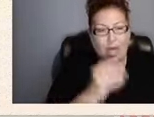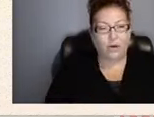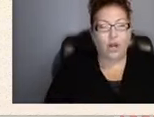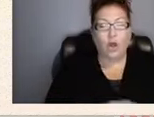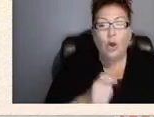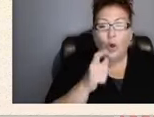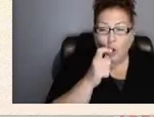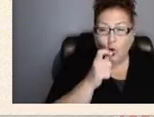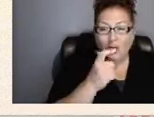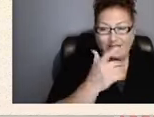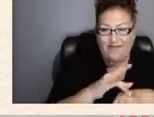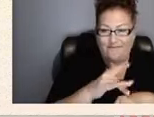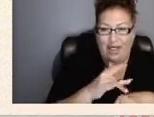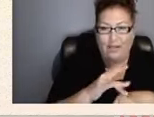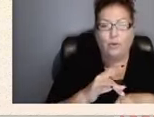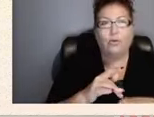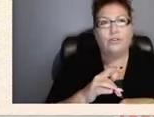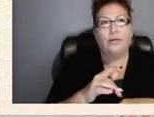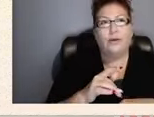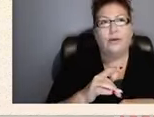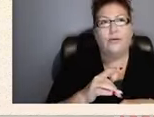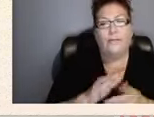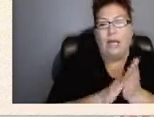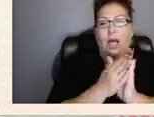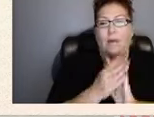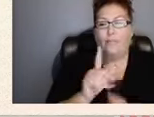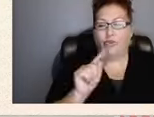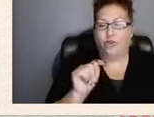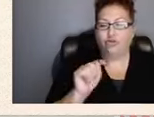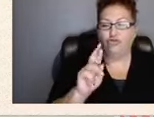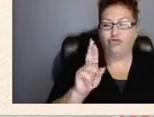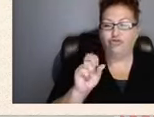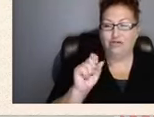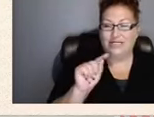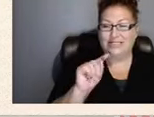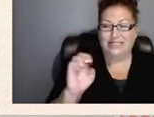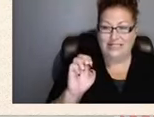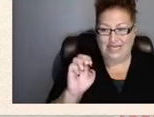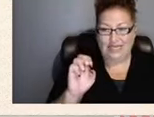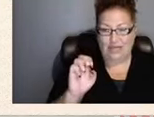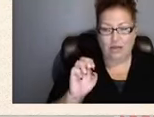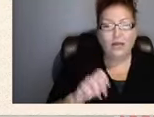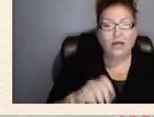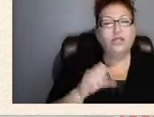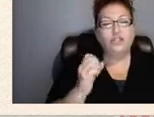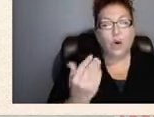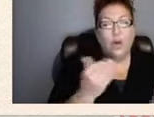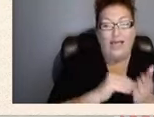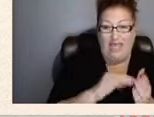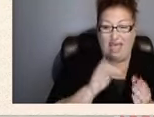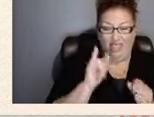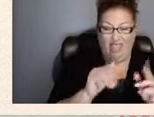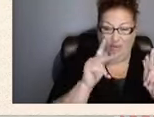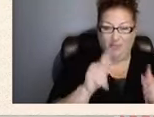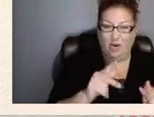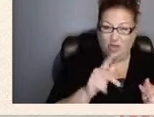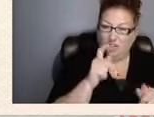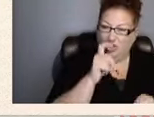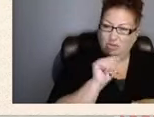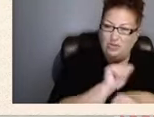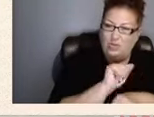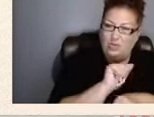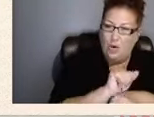available to be the trustee of the trust. So again, the trustee of the trust is kind of the worker bee of the trust.